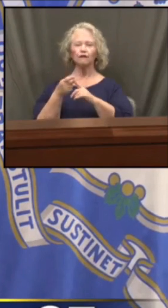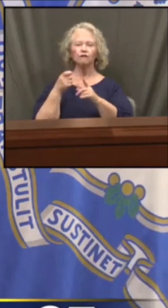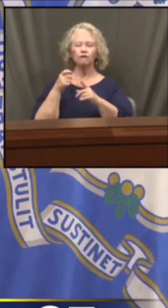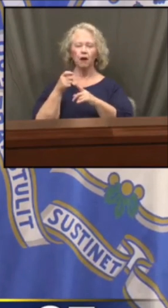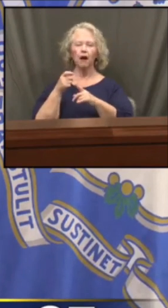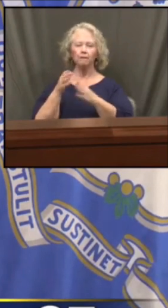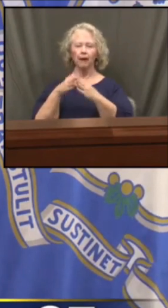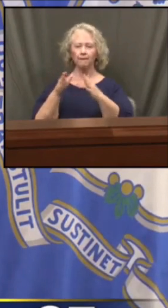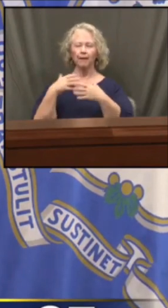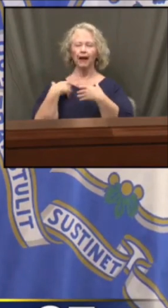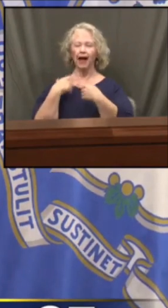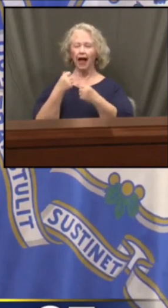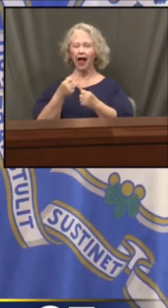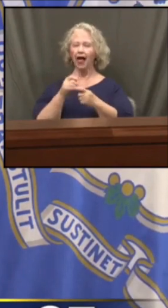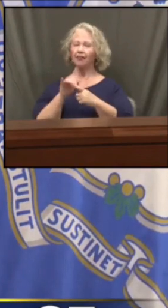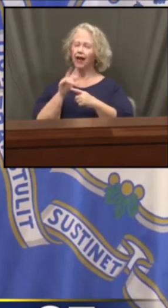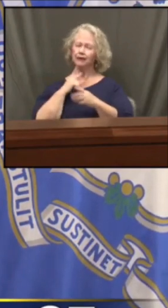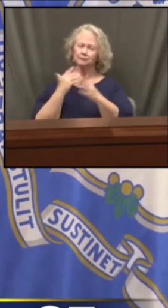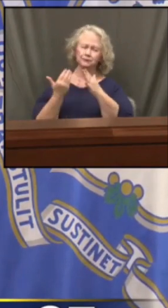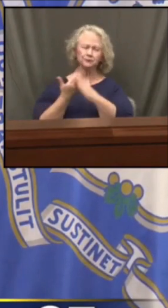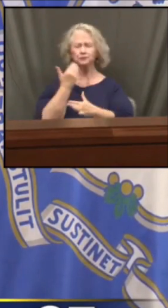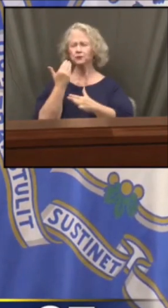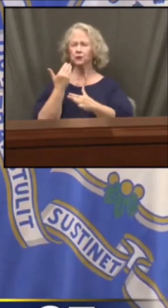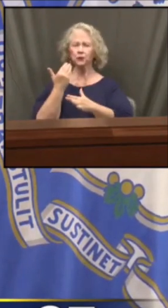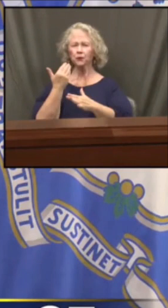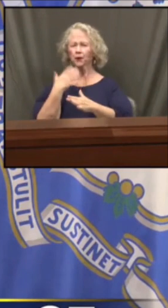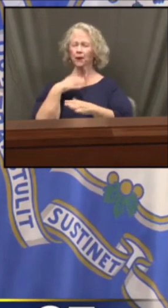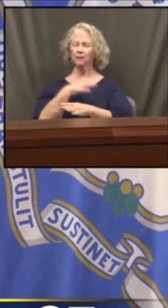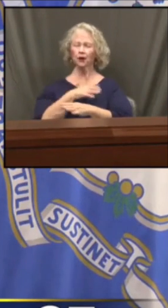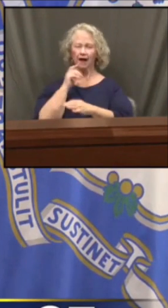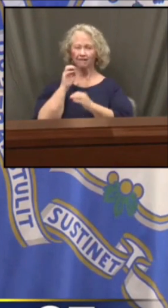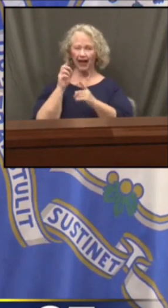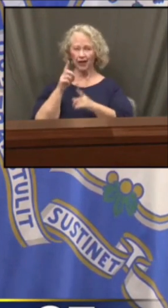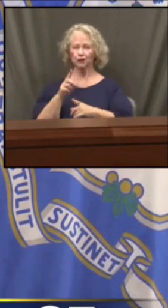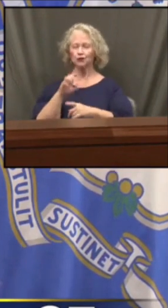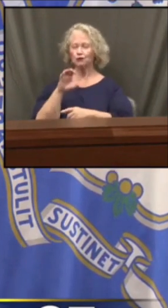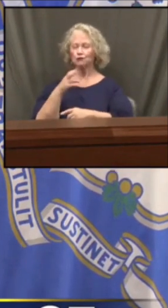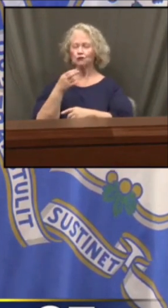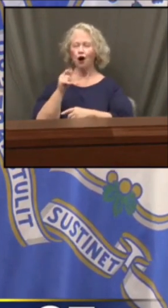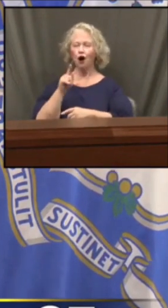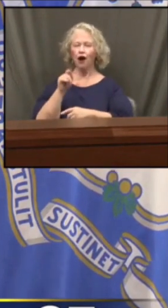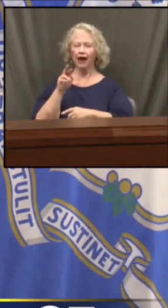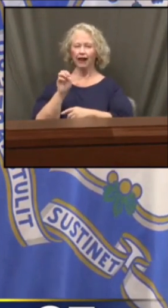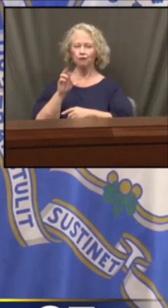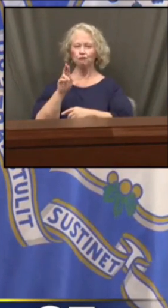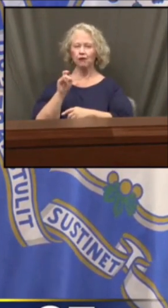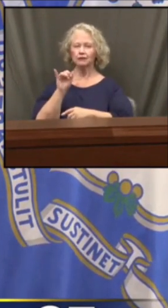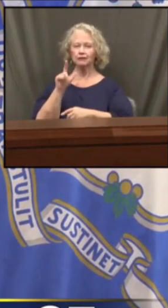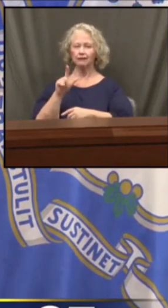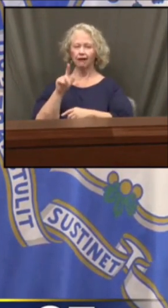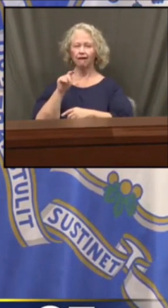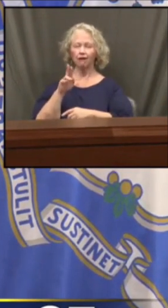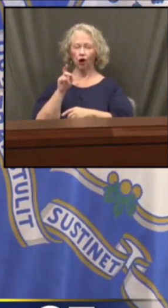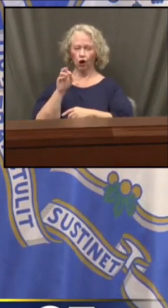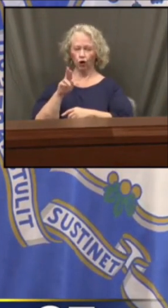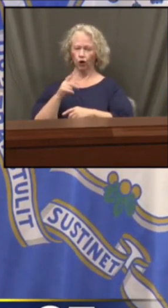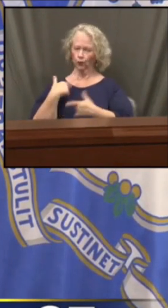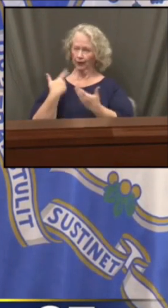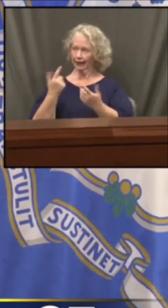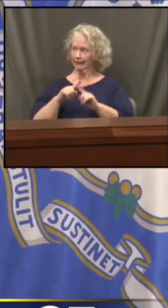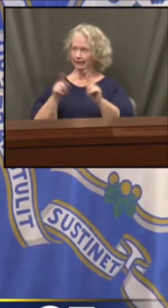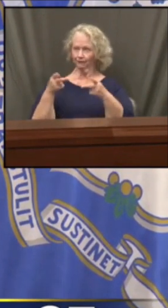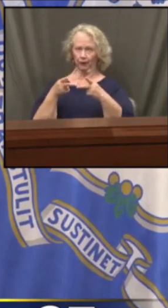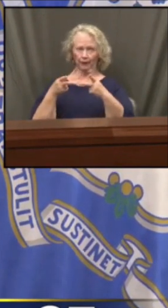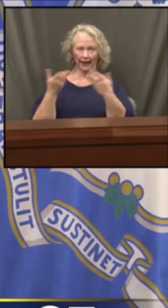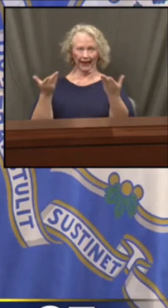our freshly minted Commissioner of Education. This is our Back to School special. We're here at a different venue in the Legislative Office